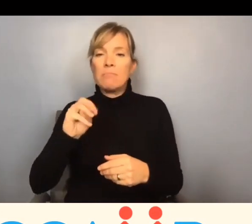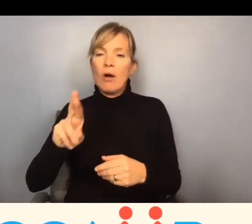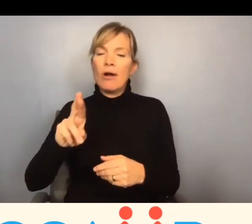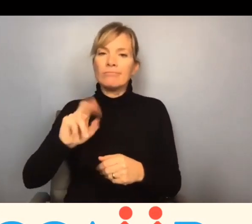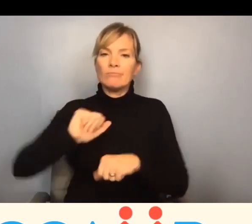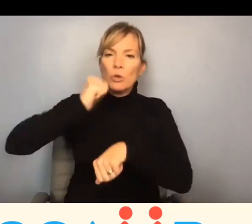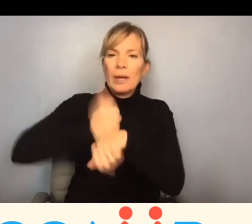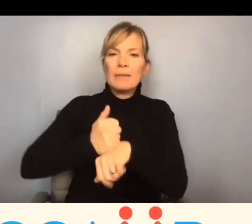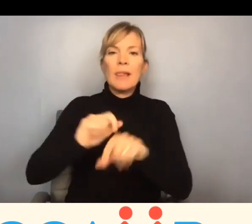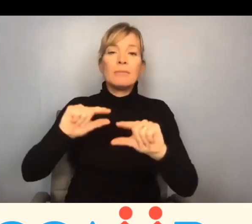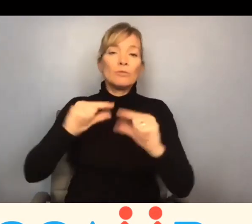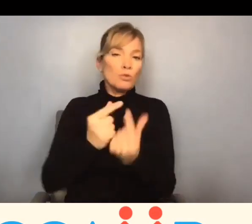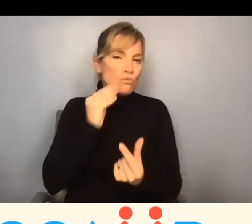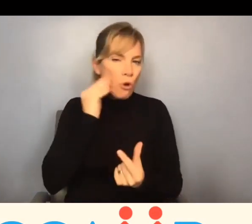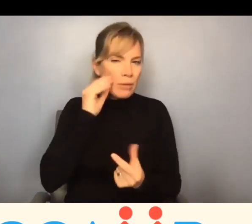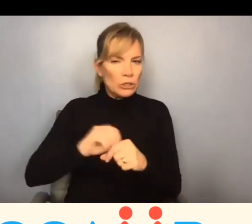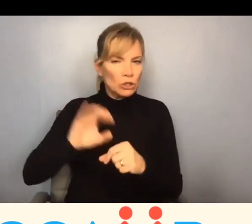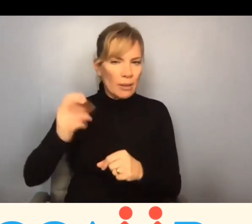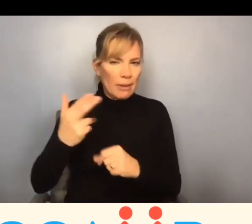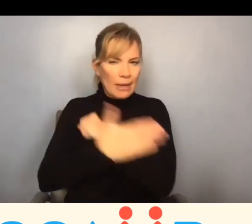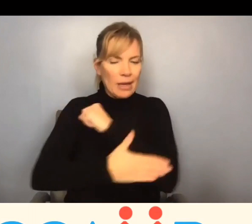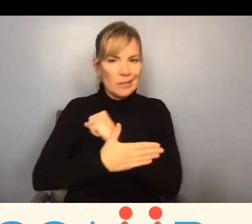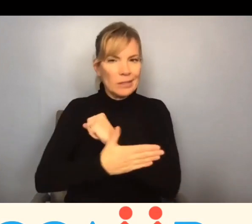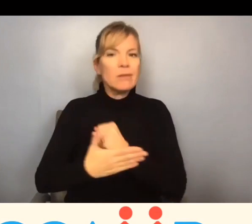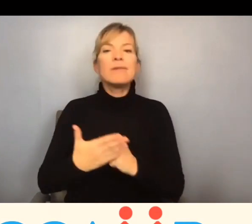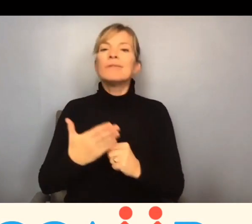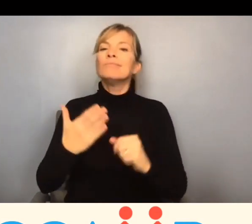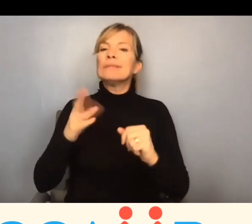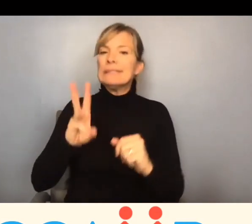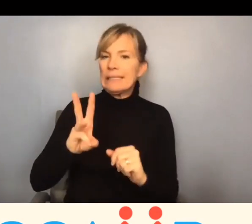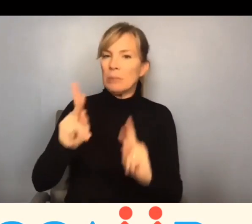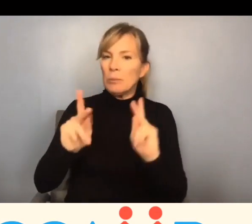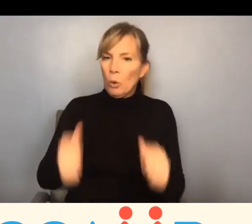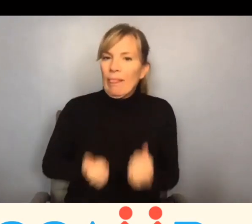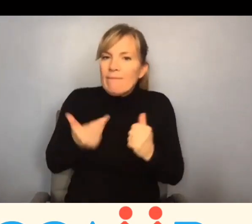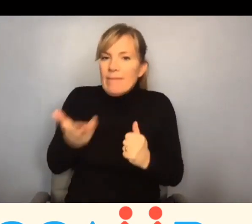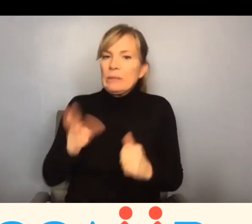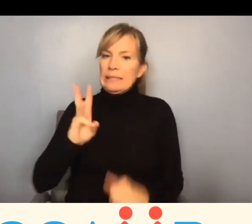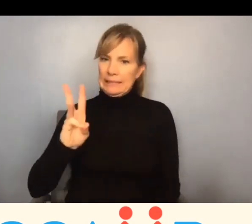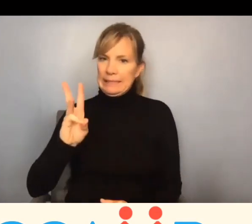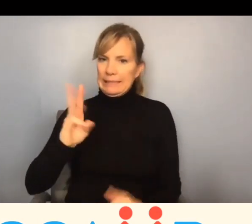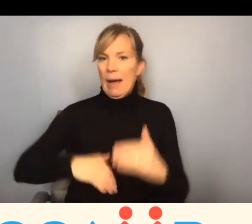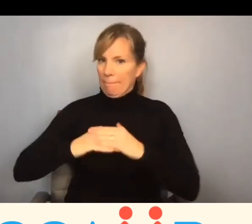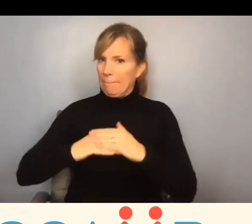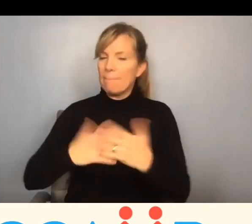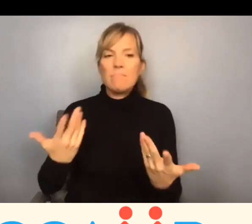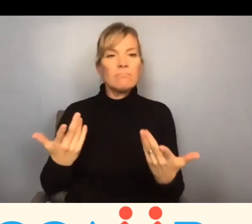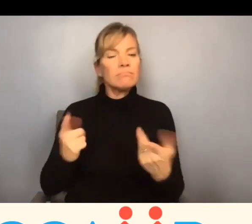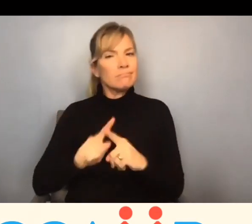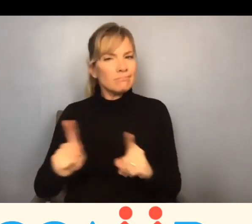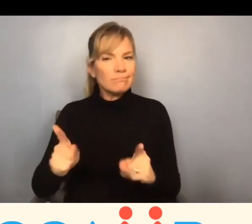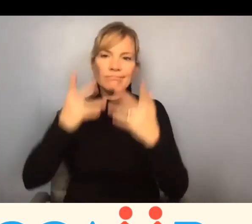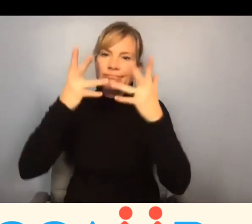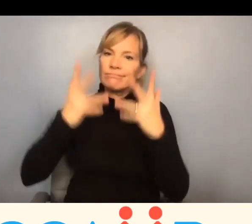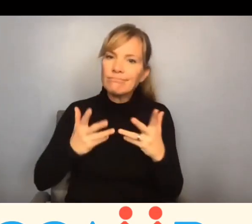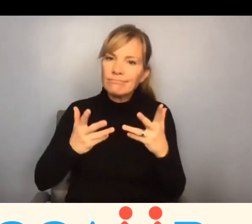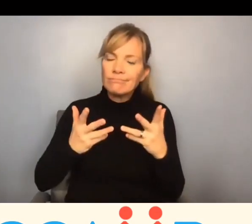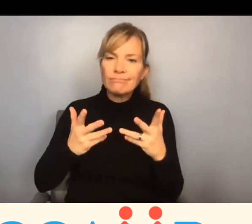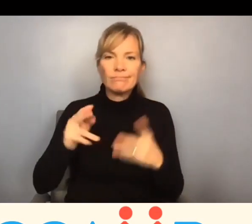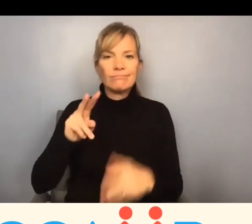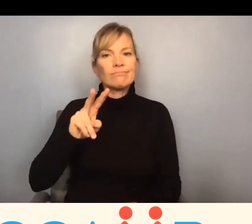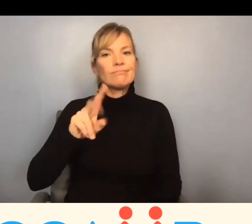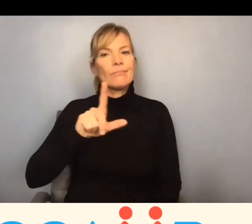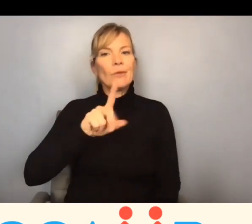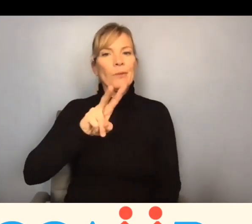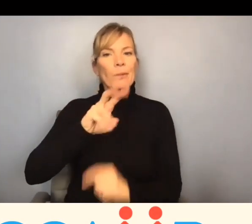group home in Champaign County for up to 6 adults. But unfortunately, in